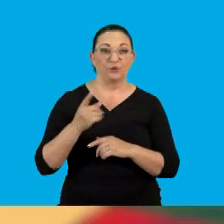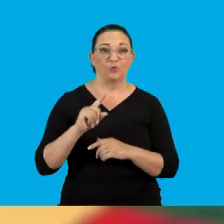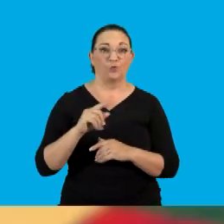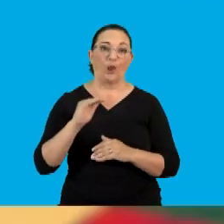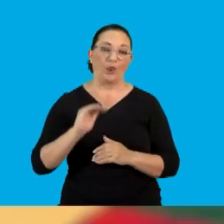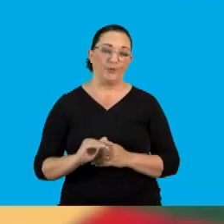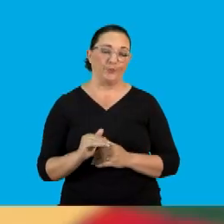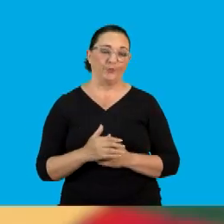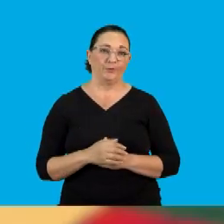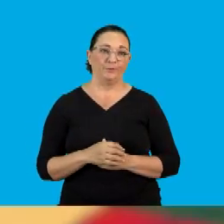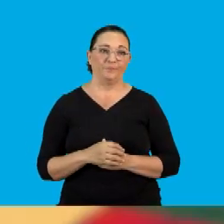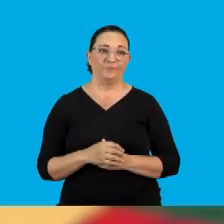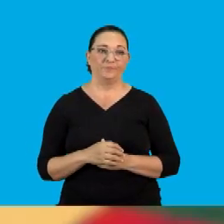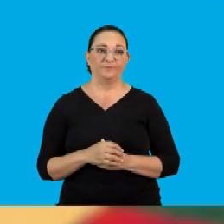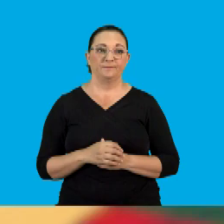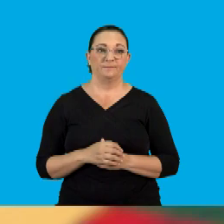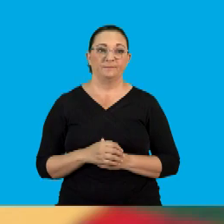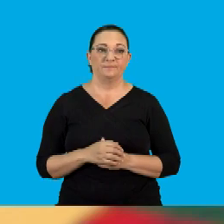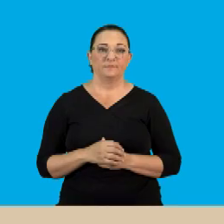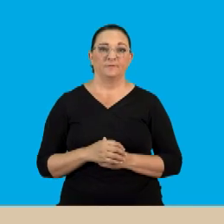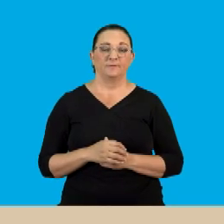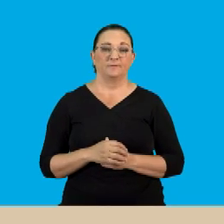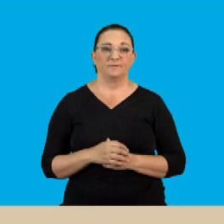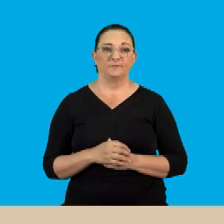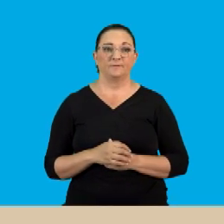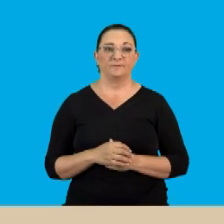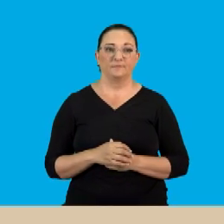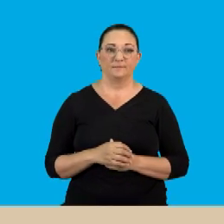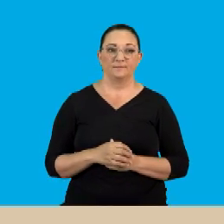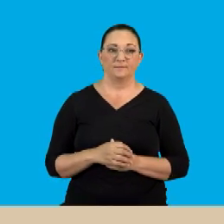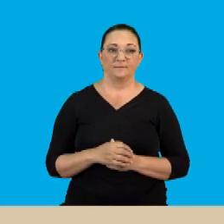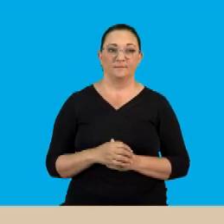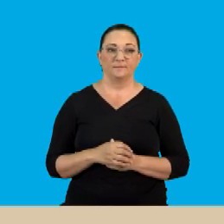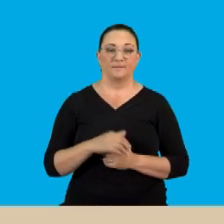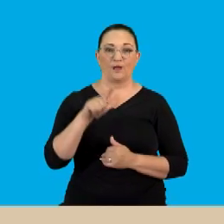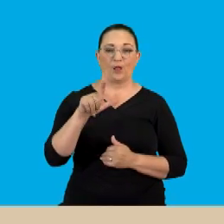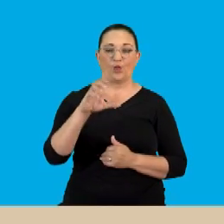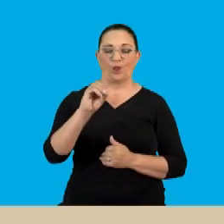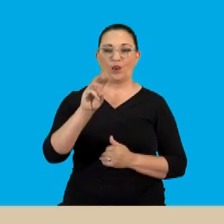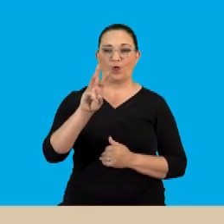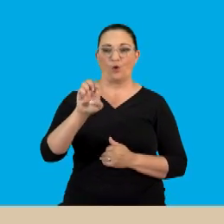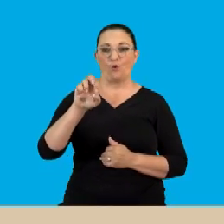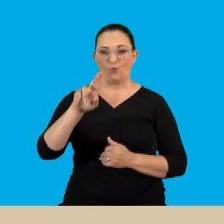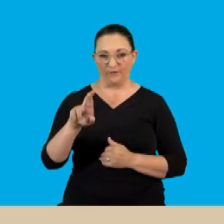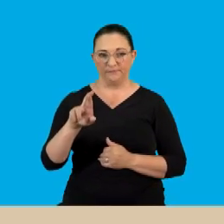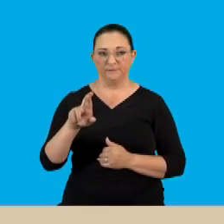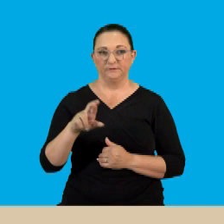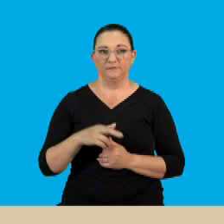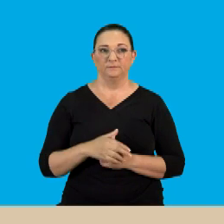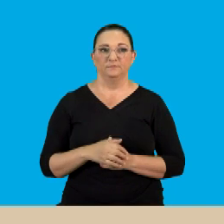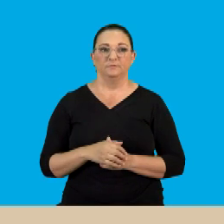pressure, we say that it becomes low. So we will write lower, okay, I write correctly